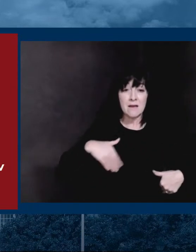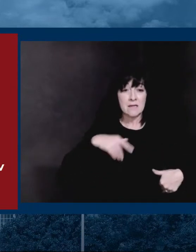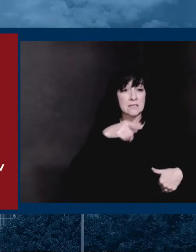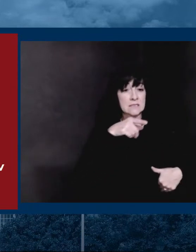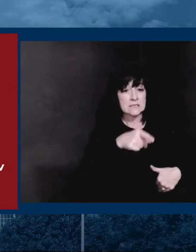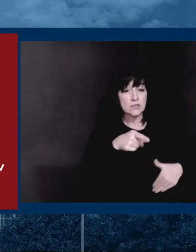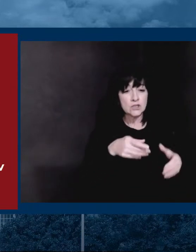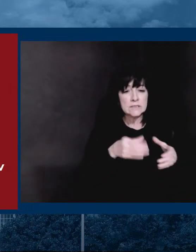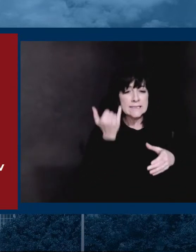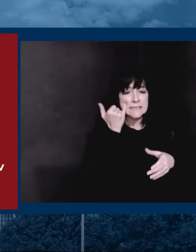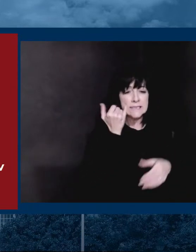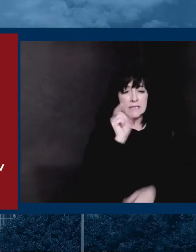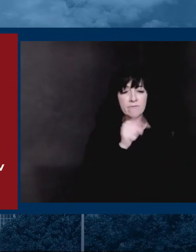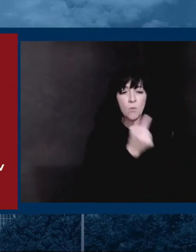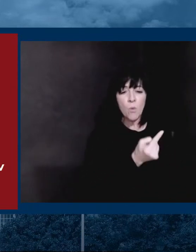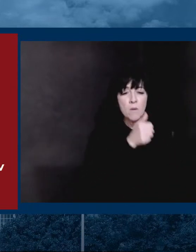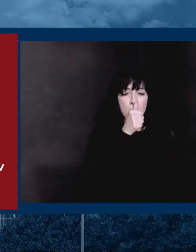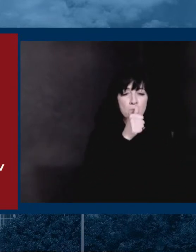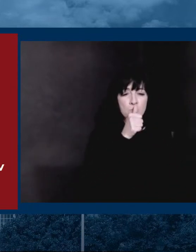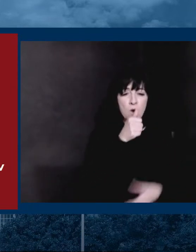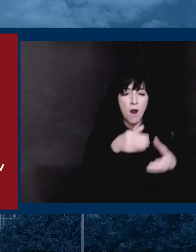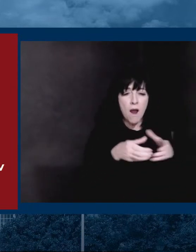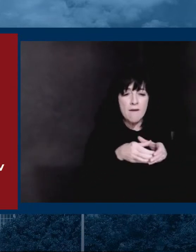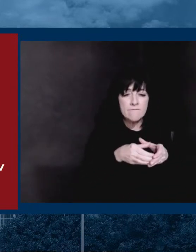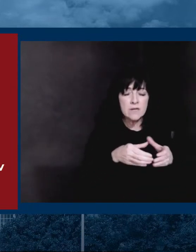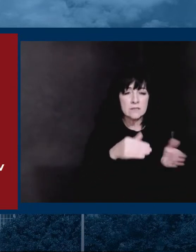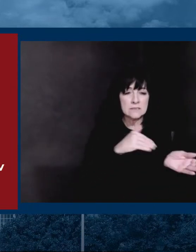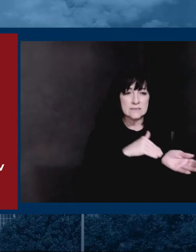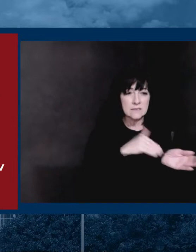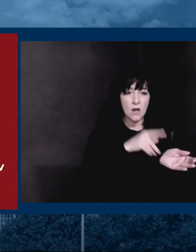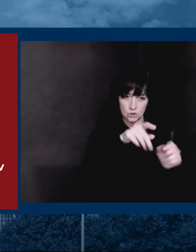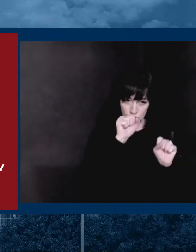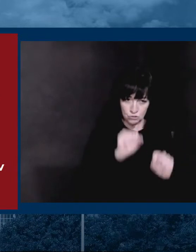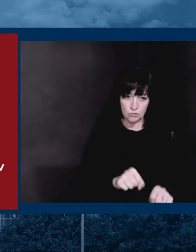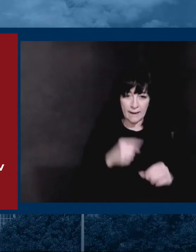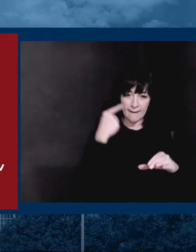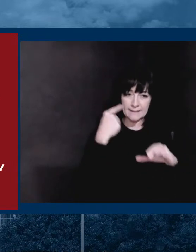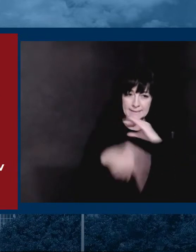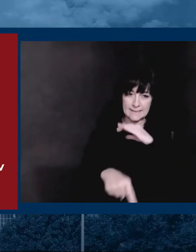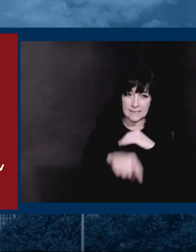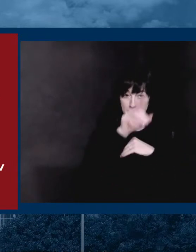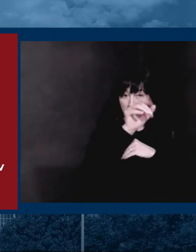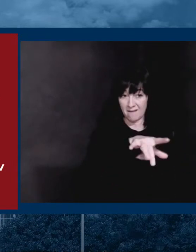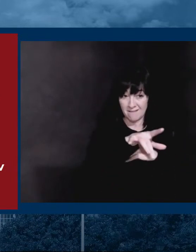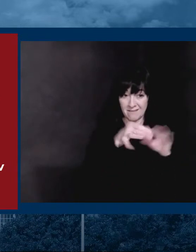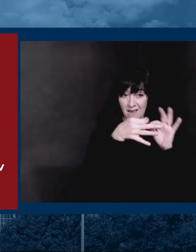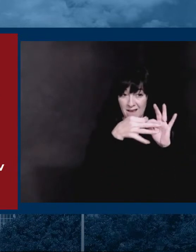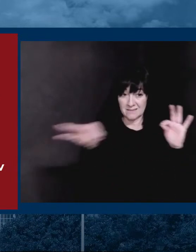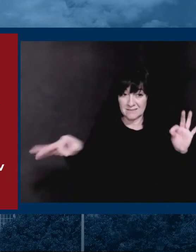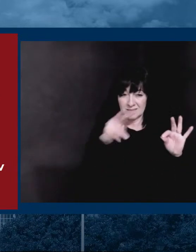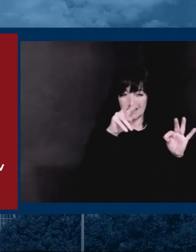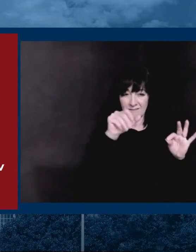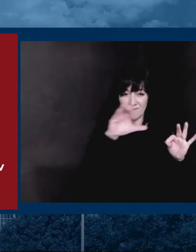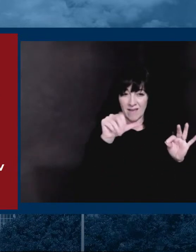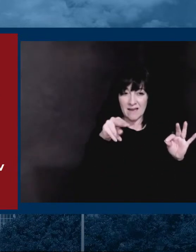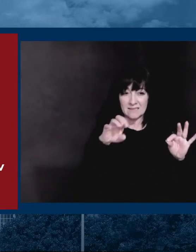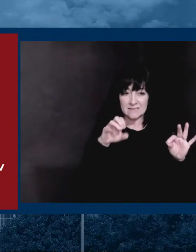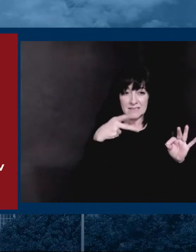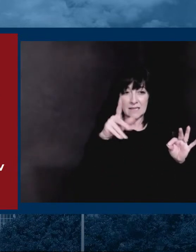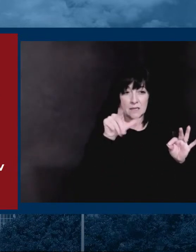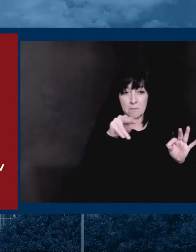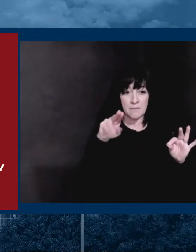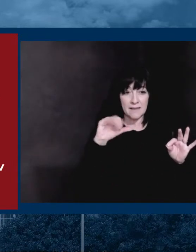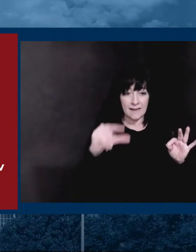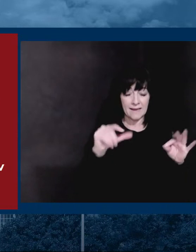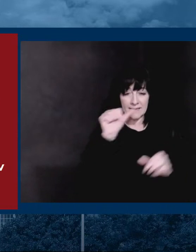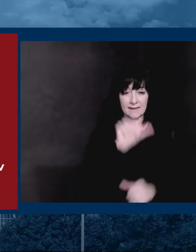practice, please reach out to vaccine planning at delaware.gov, where we will help you find the best opportunity for